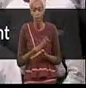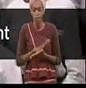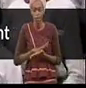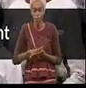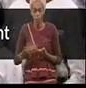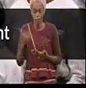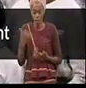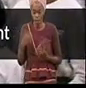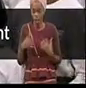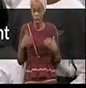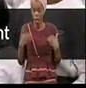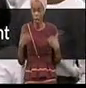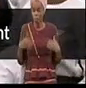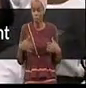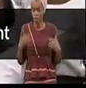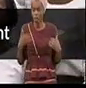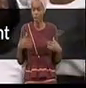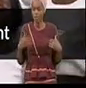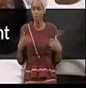clean